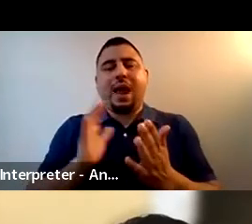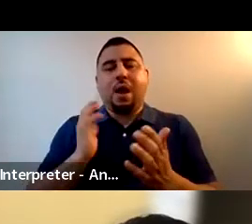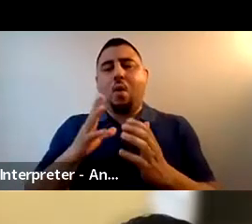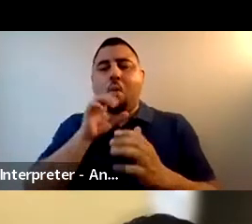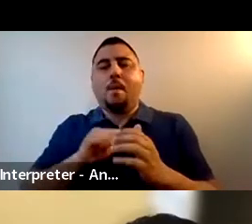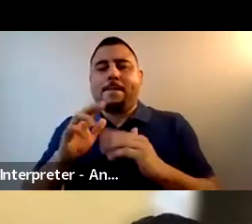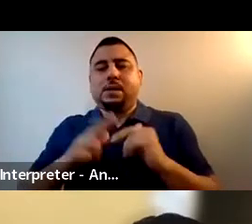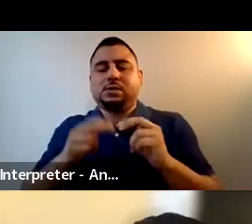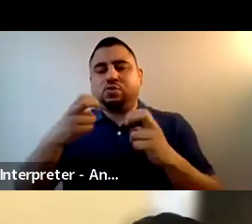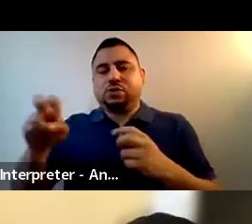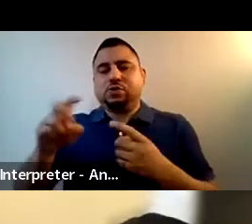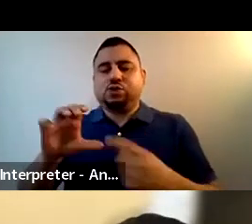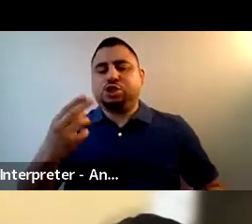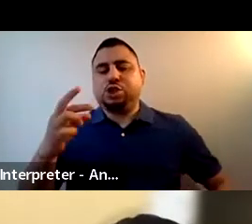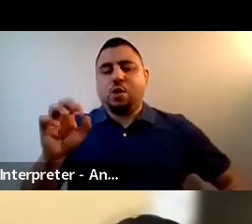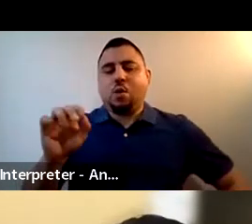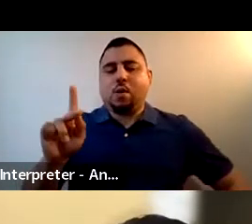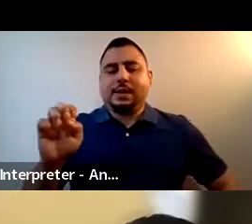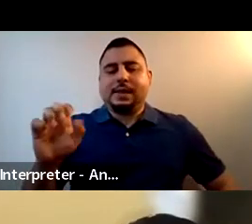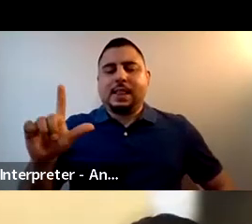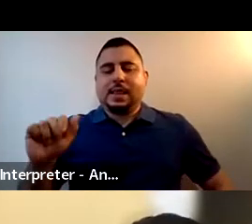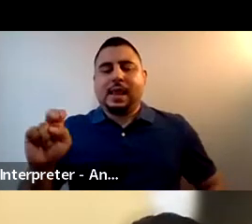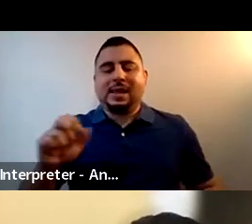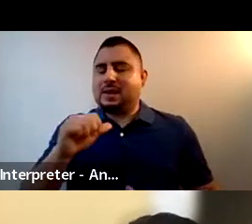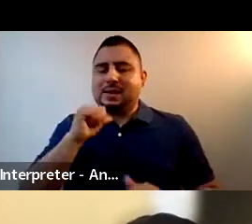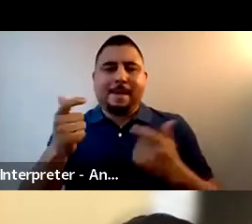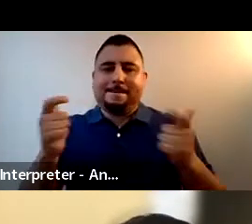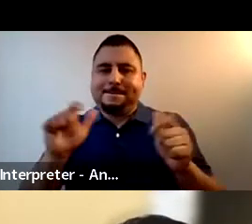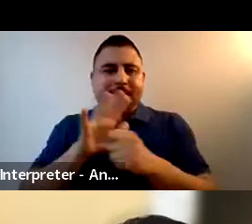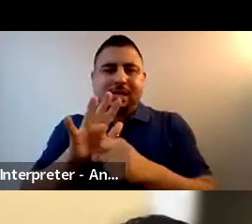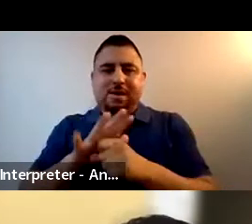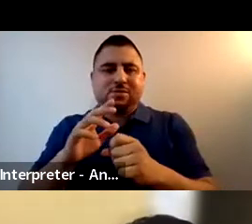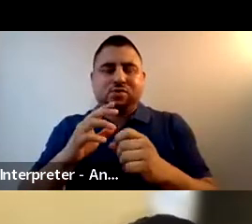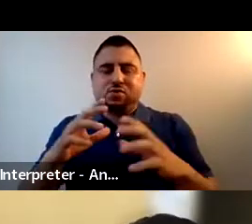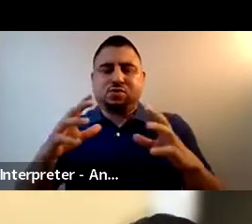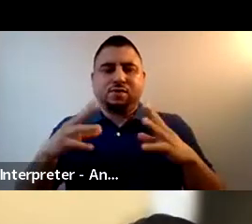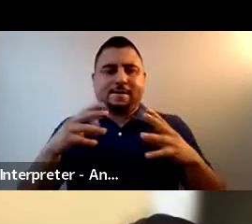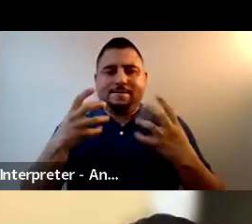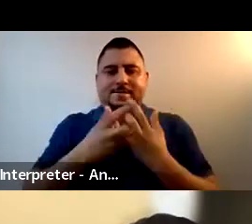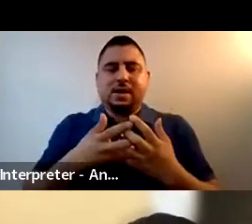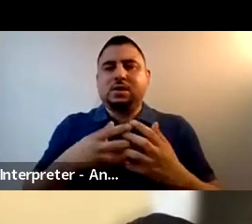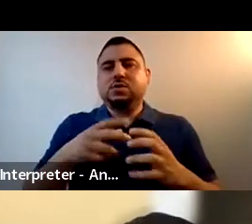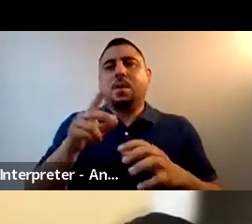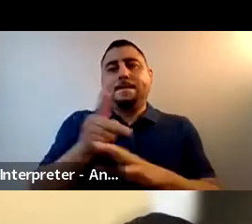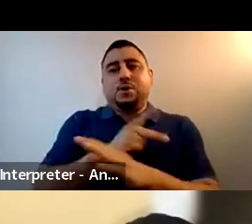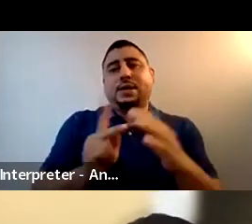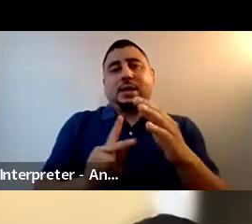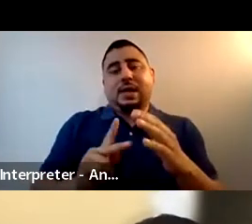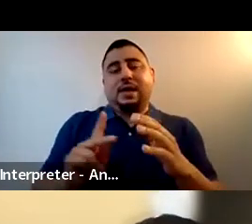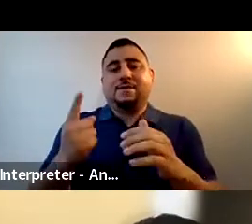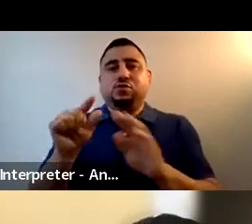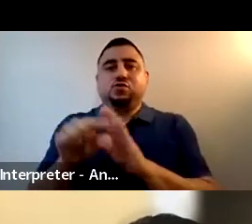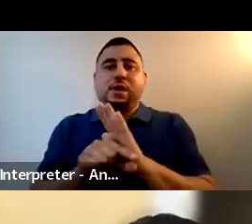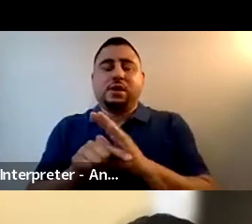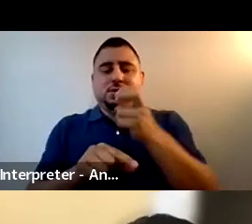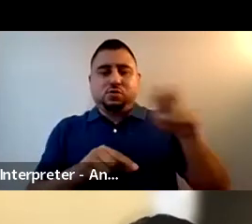into Cherokee Lane. That building wasn't big enough to hold all of us, so 10 classes, pre-K to first grade, were housed in the Judy